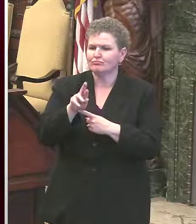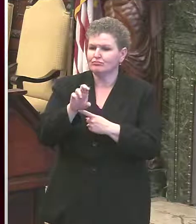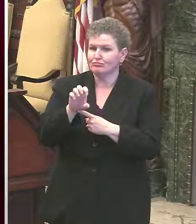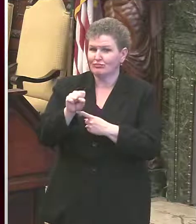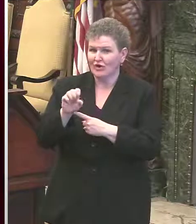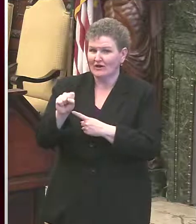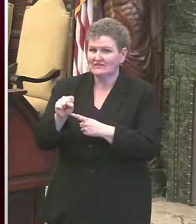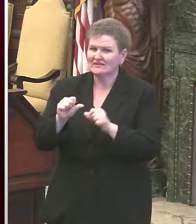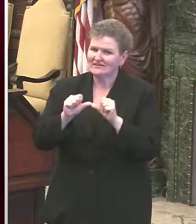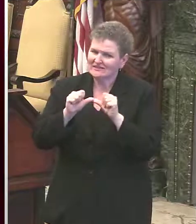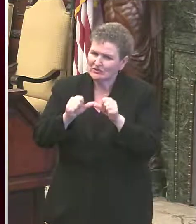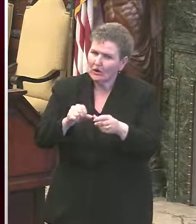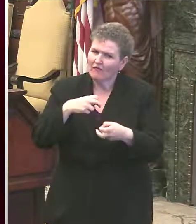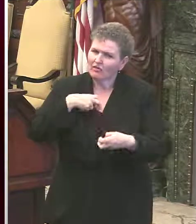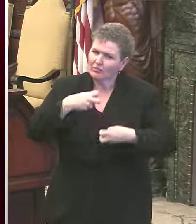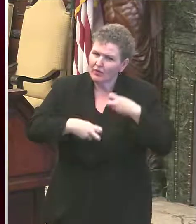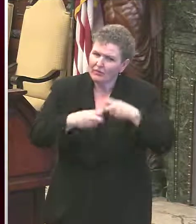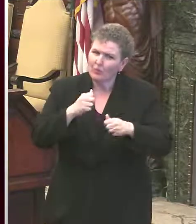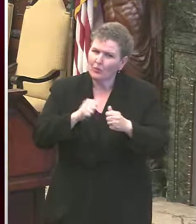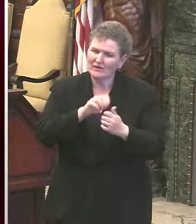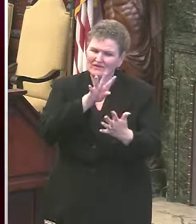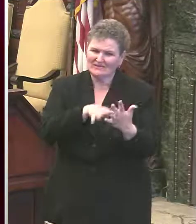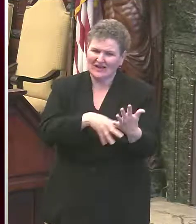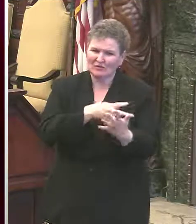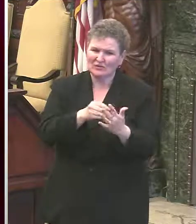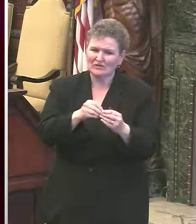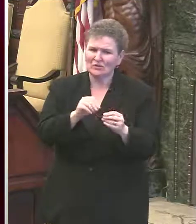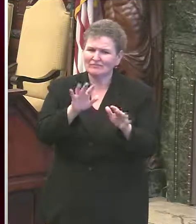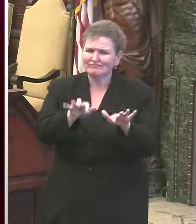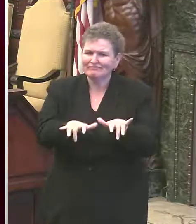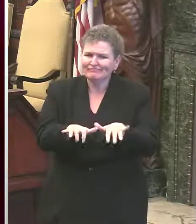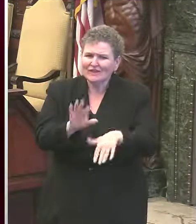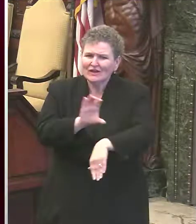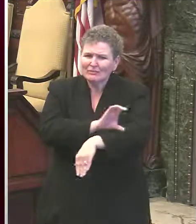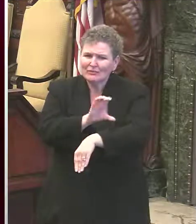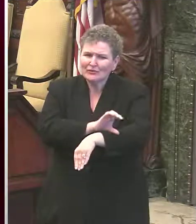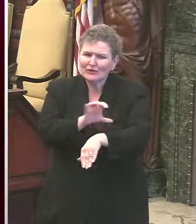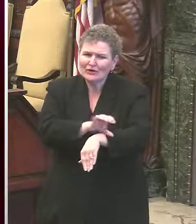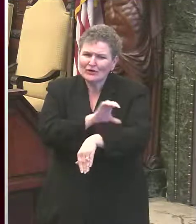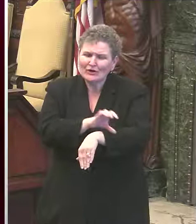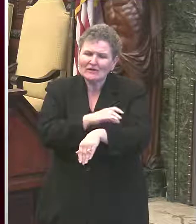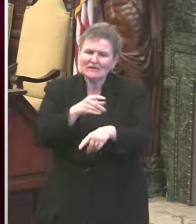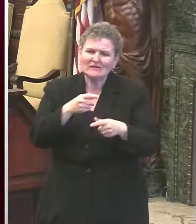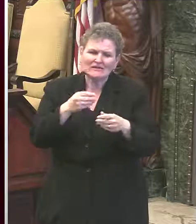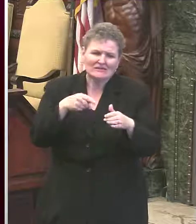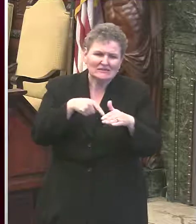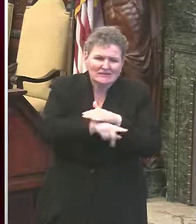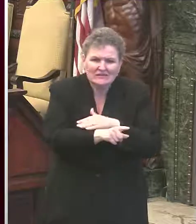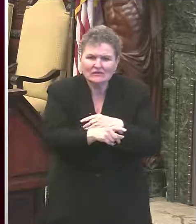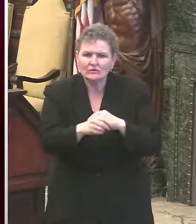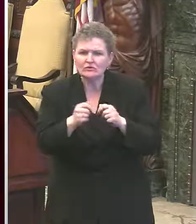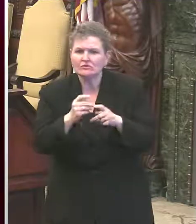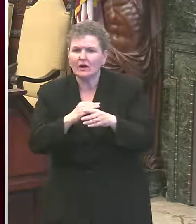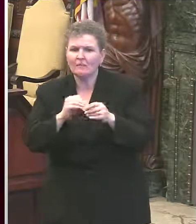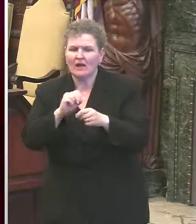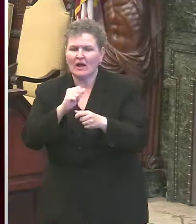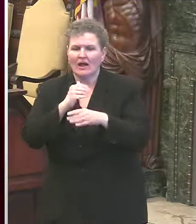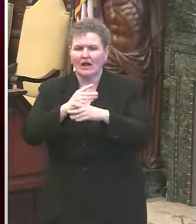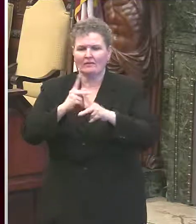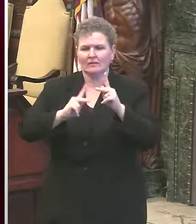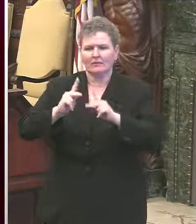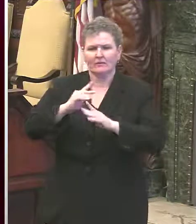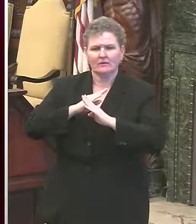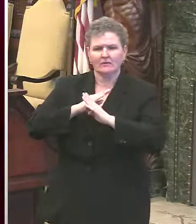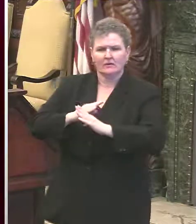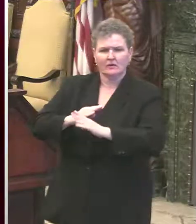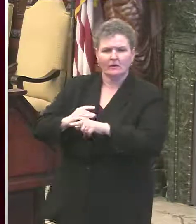with the scheduling software that has a security hole that people can get it into. The software was designed to help people schedule. It was not designed